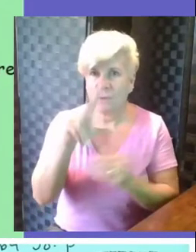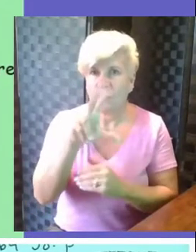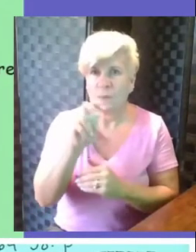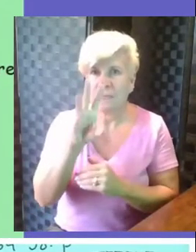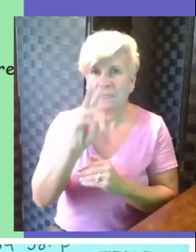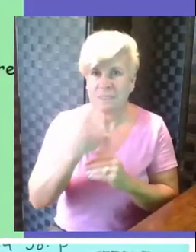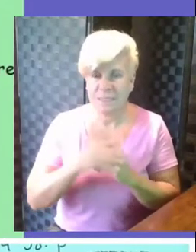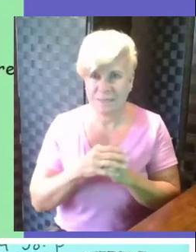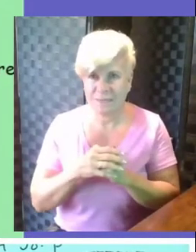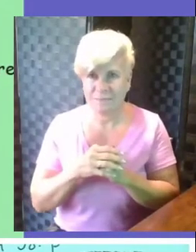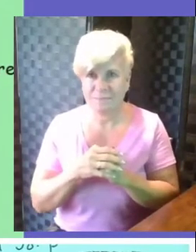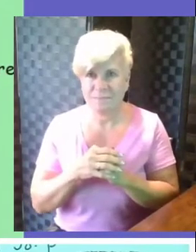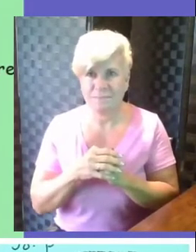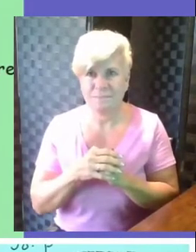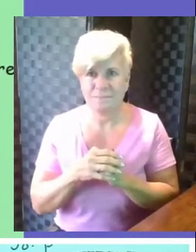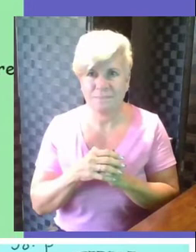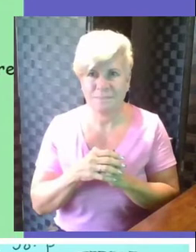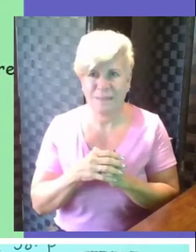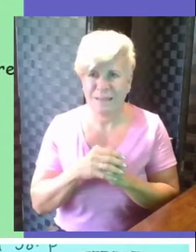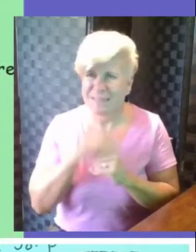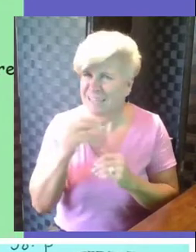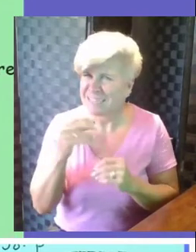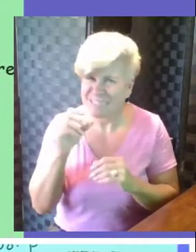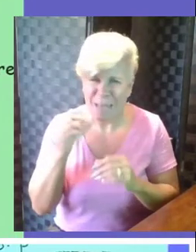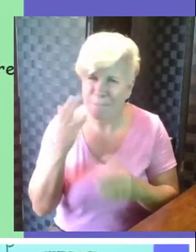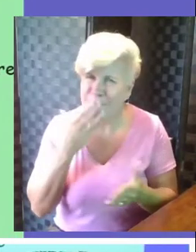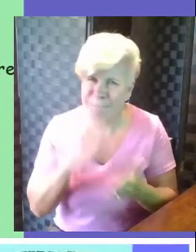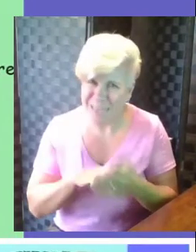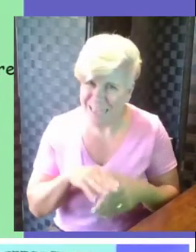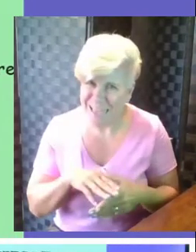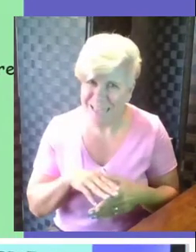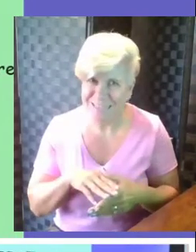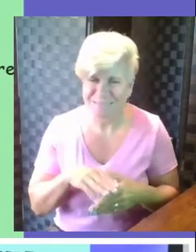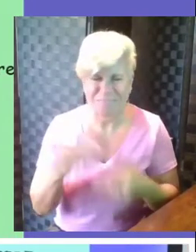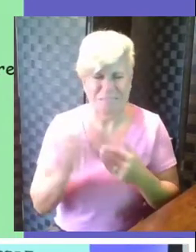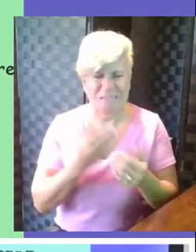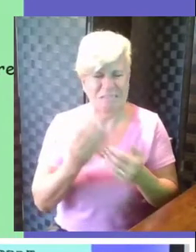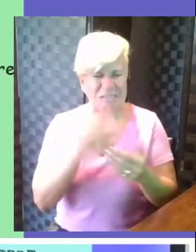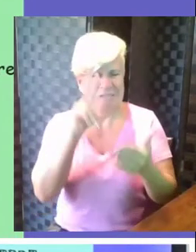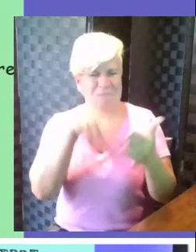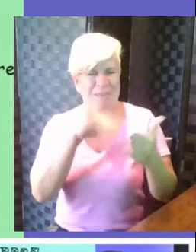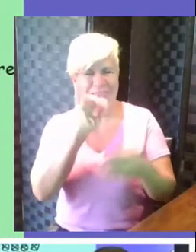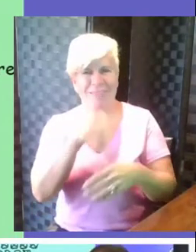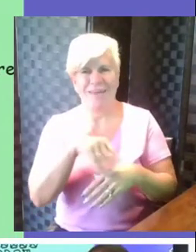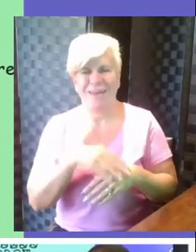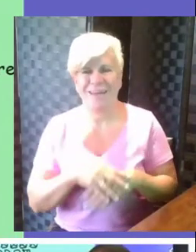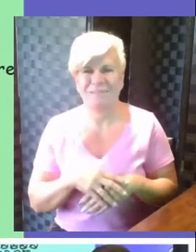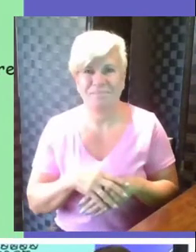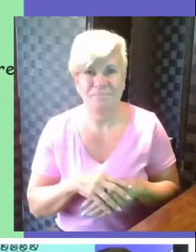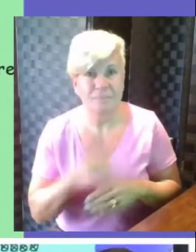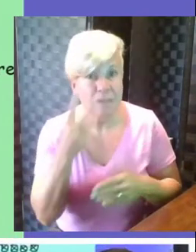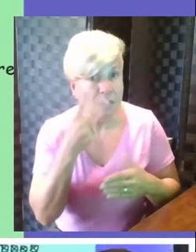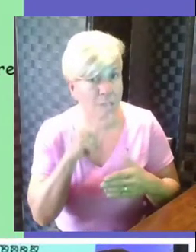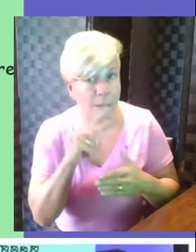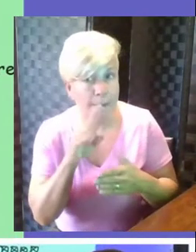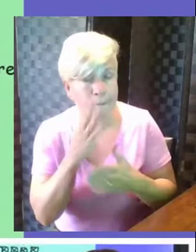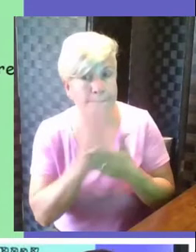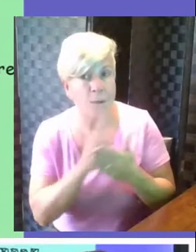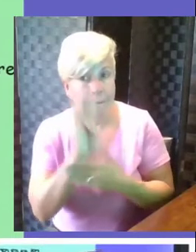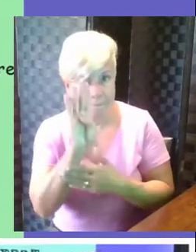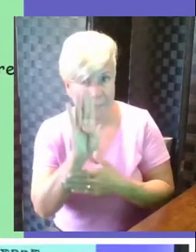equals 306. That's not terrible. She can get that done in no time. So let's take a look down here at part